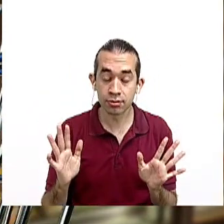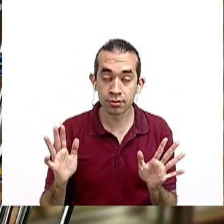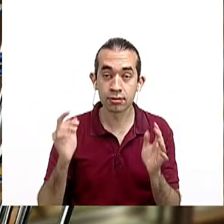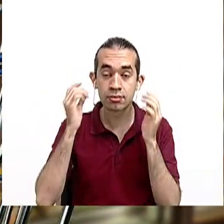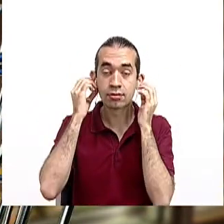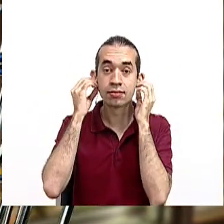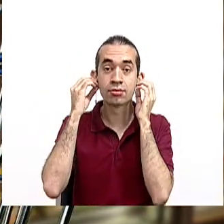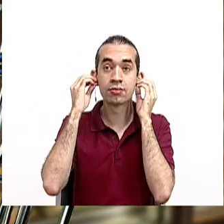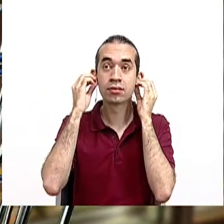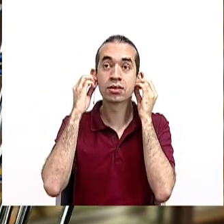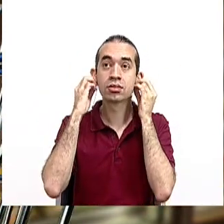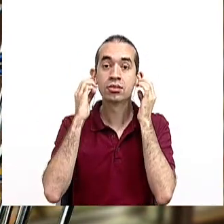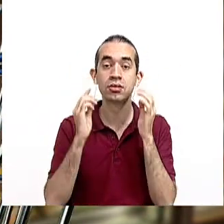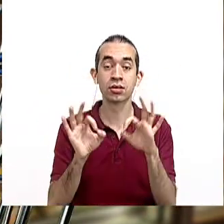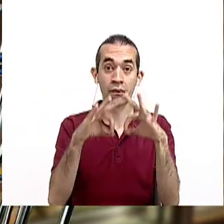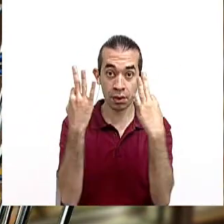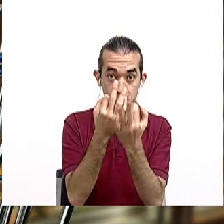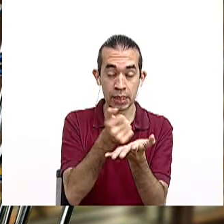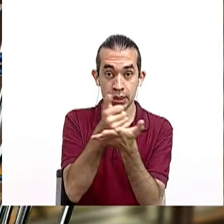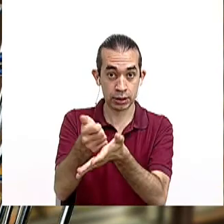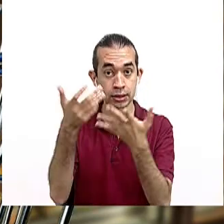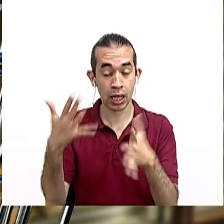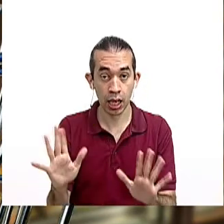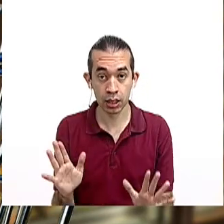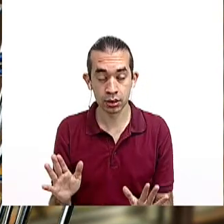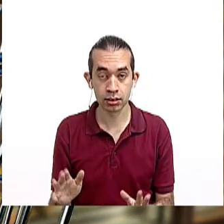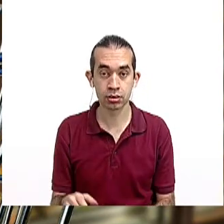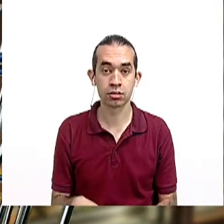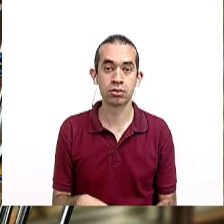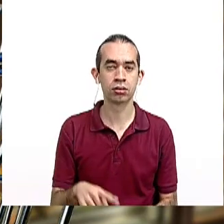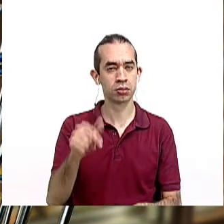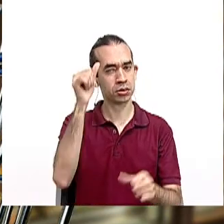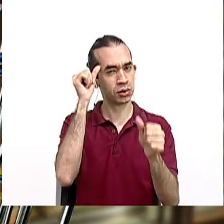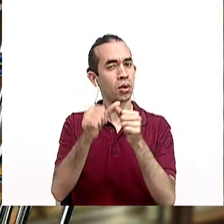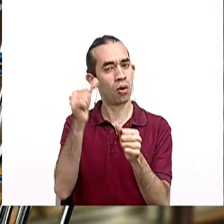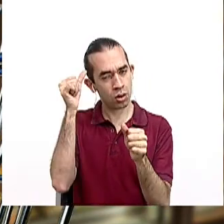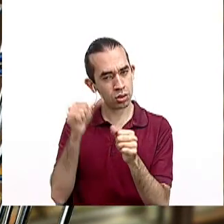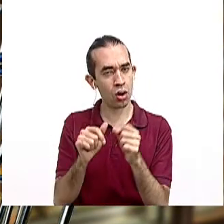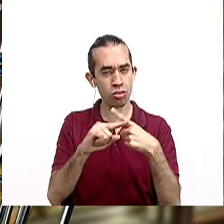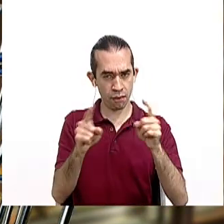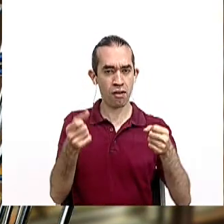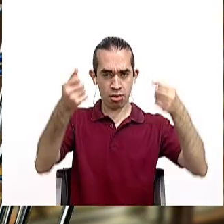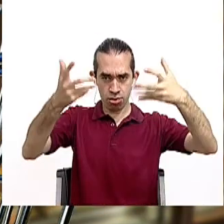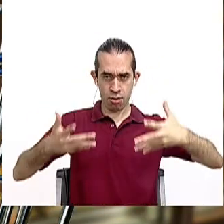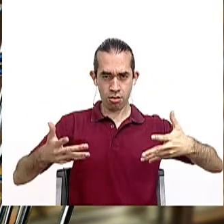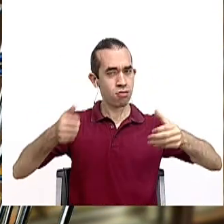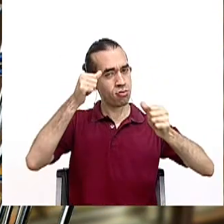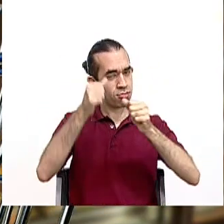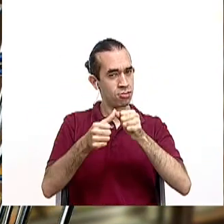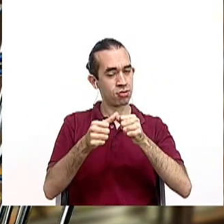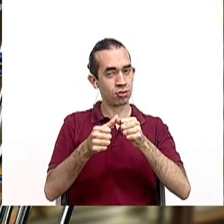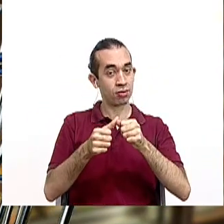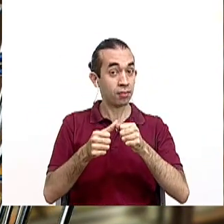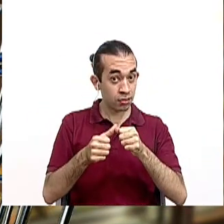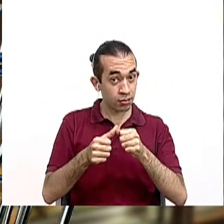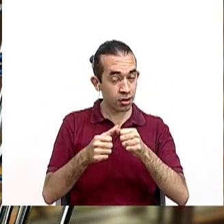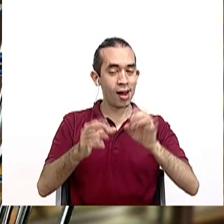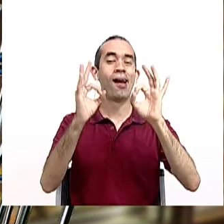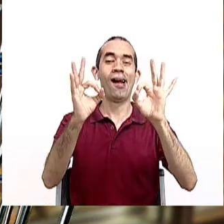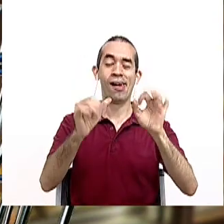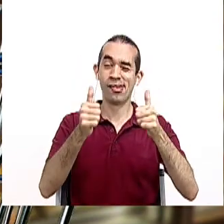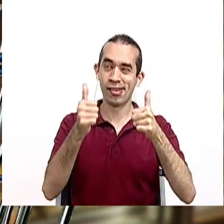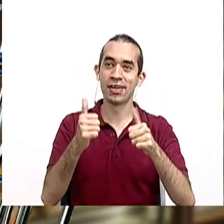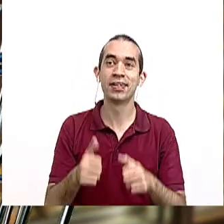uncountable nouns? Did your family help you? Did you recall the difference between them? Very good.